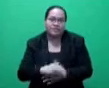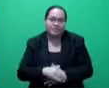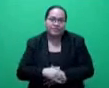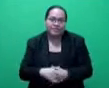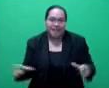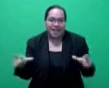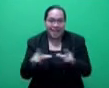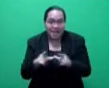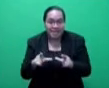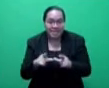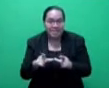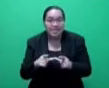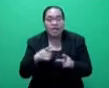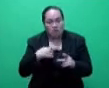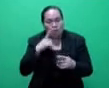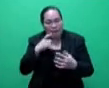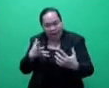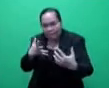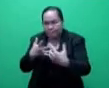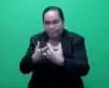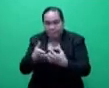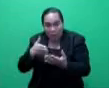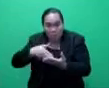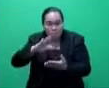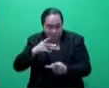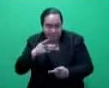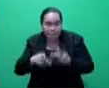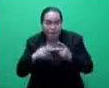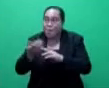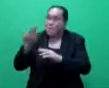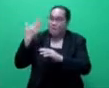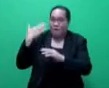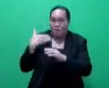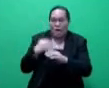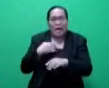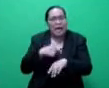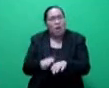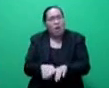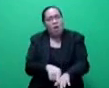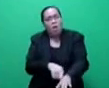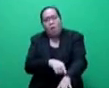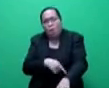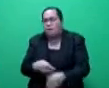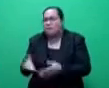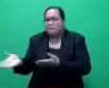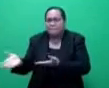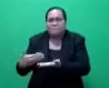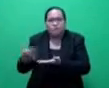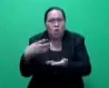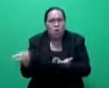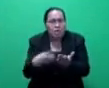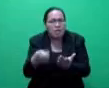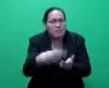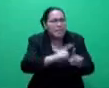Secondly, we realigned the approval process. Previously, it took some time to obtain all the necessary clearances